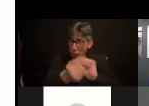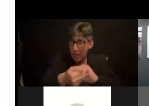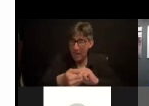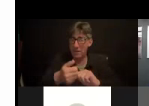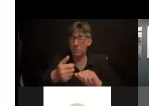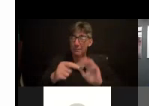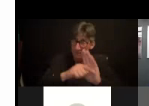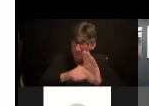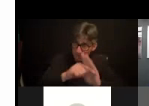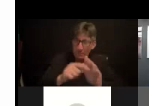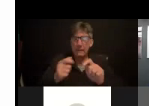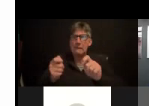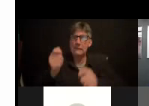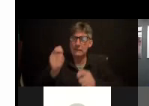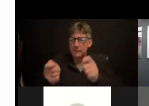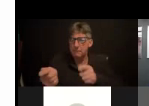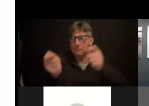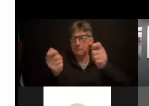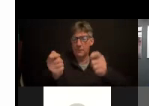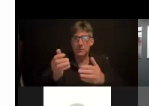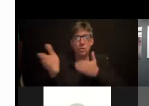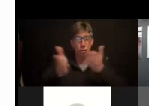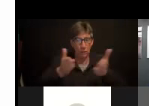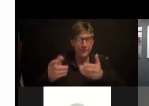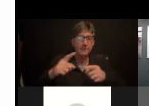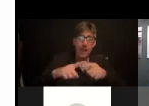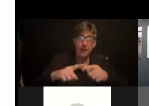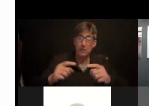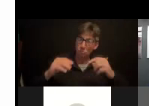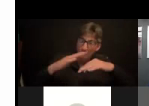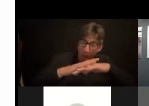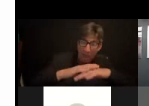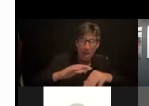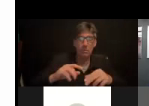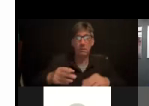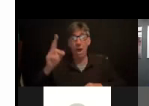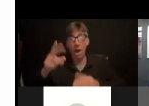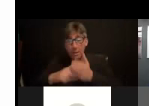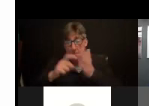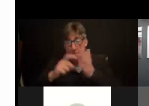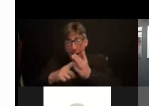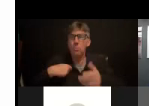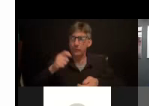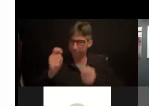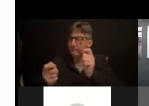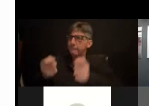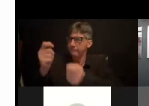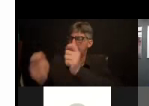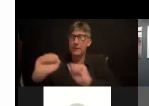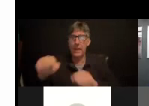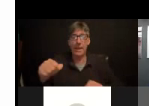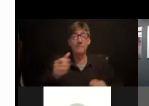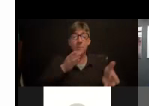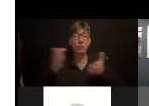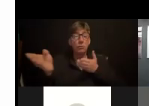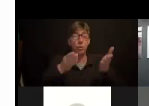to adjust service as possible based on crowding and demands. And the MBTA does change our service levels, or